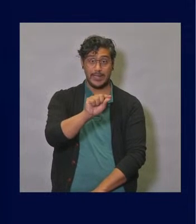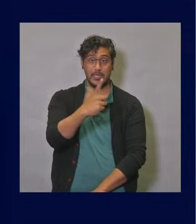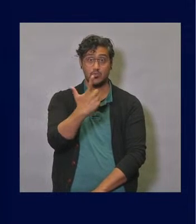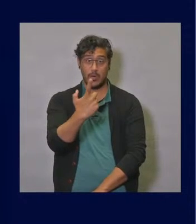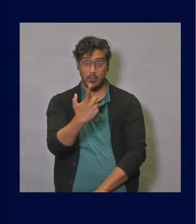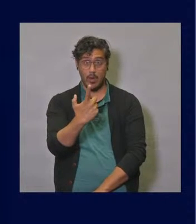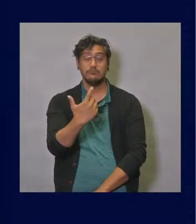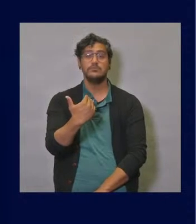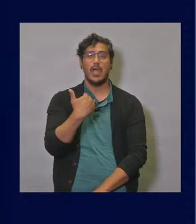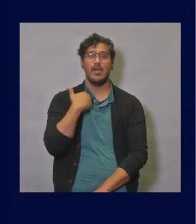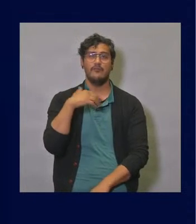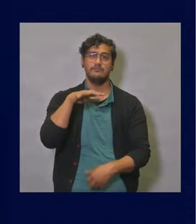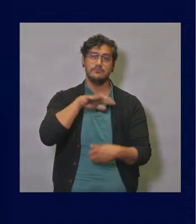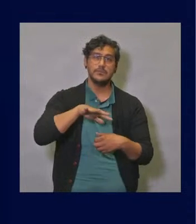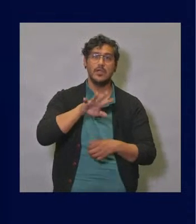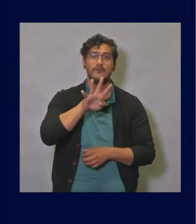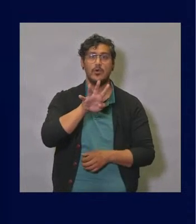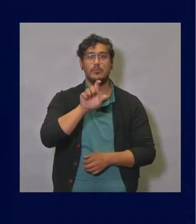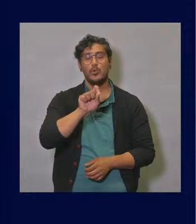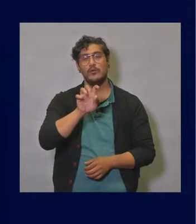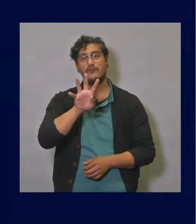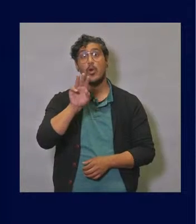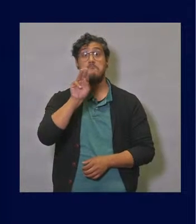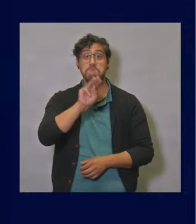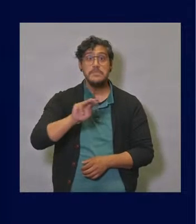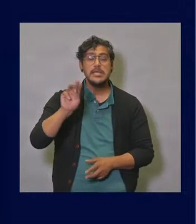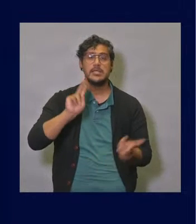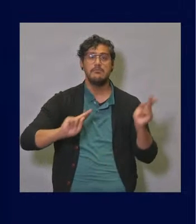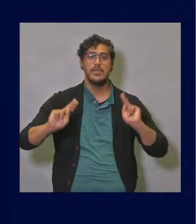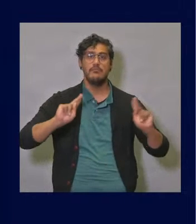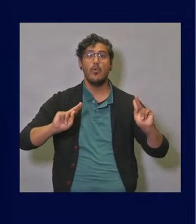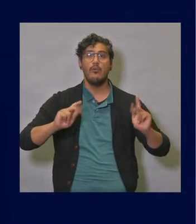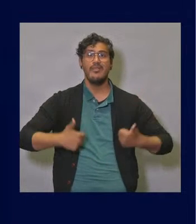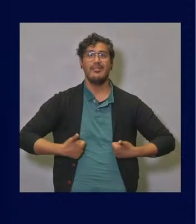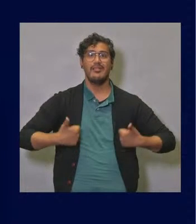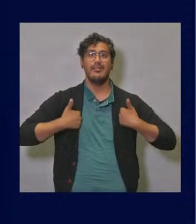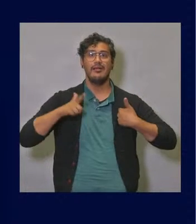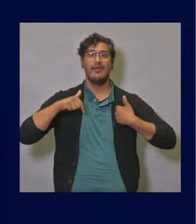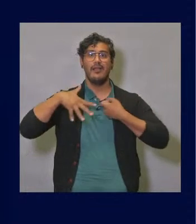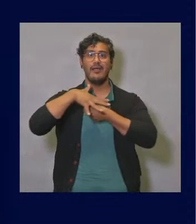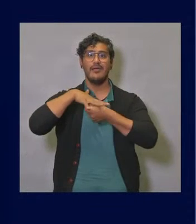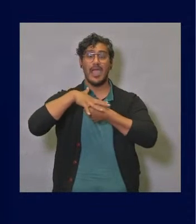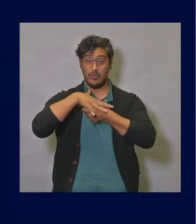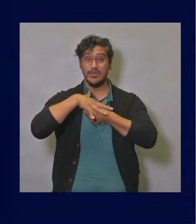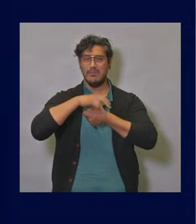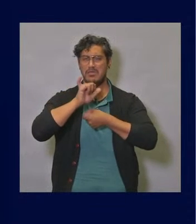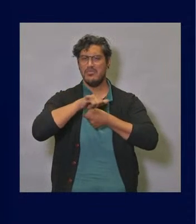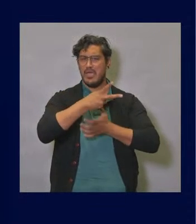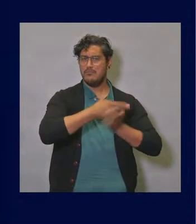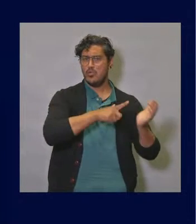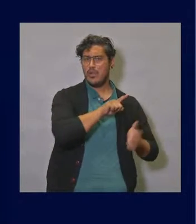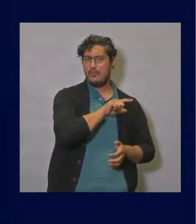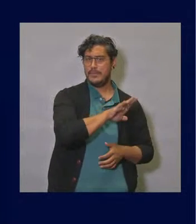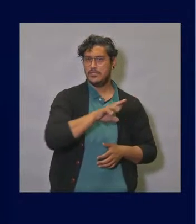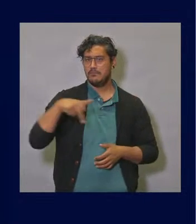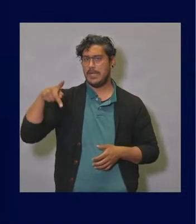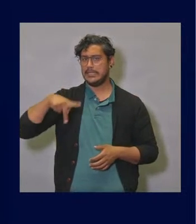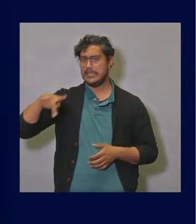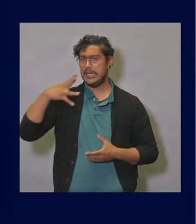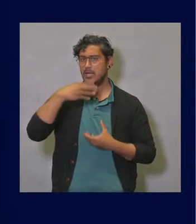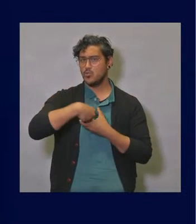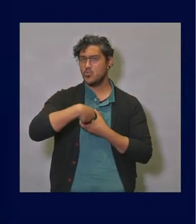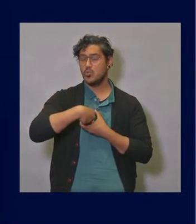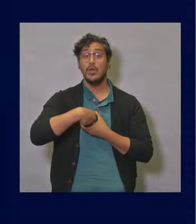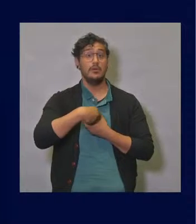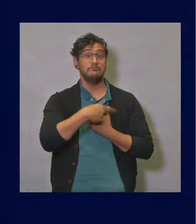2021, we had approximately 4.4 million people residing in LA County, and this includes Long Beach and Pasadena, that have